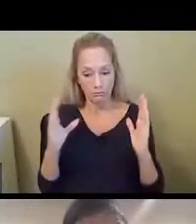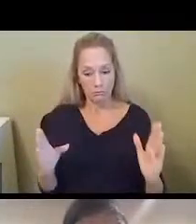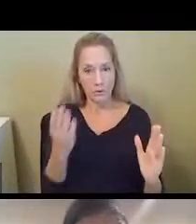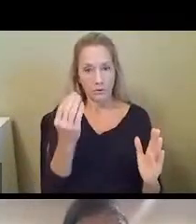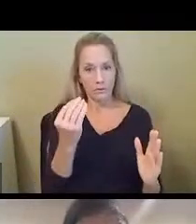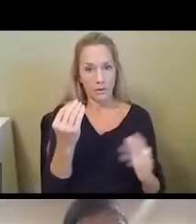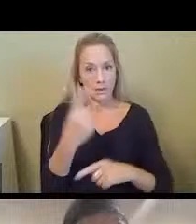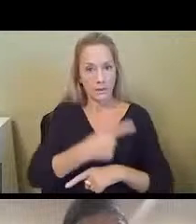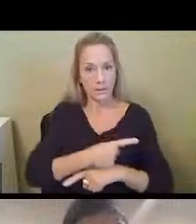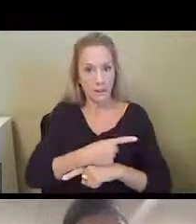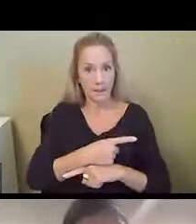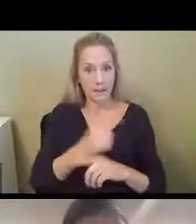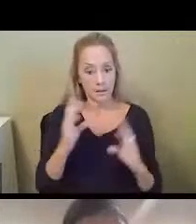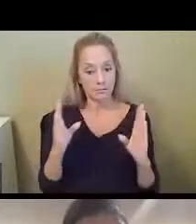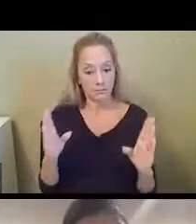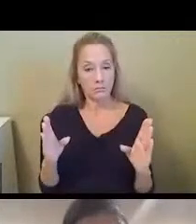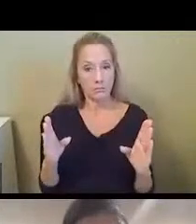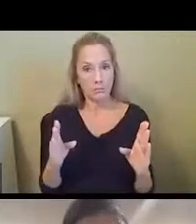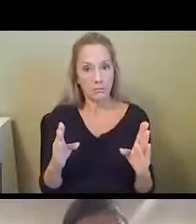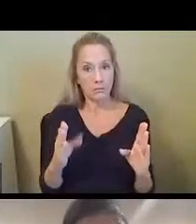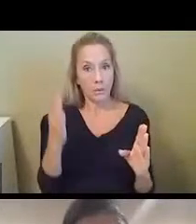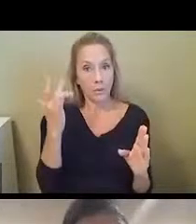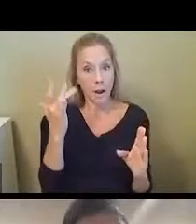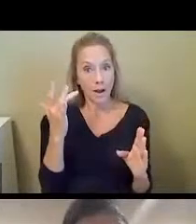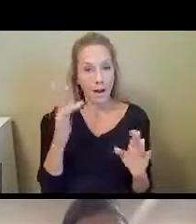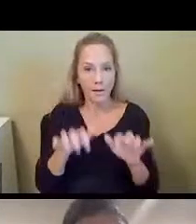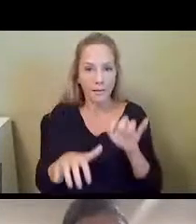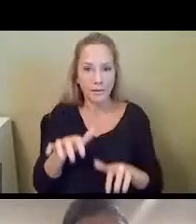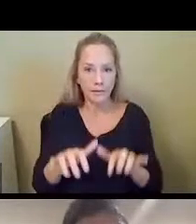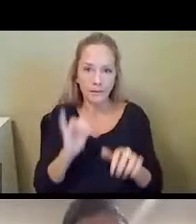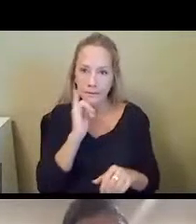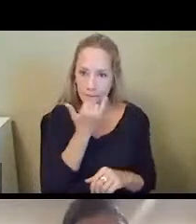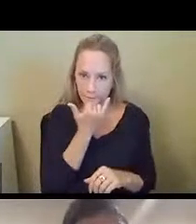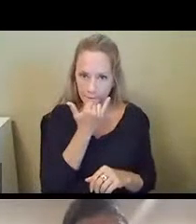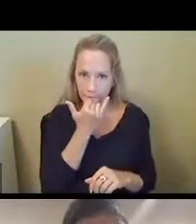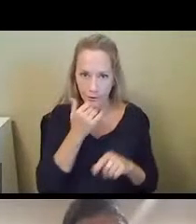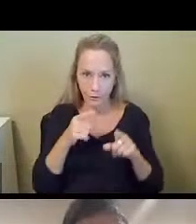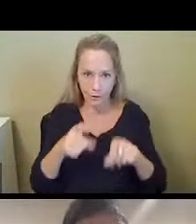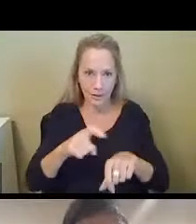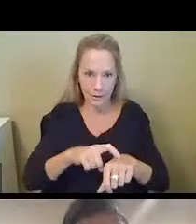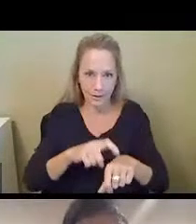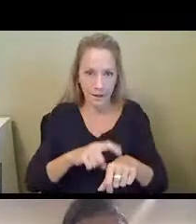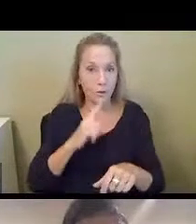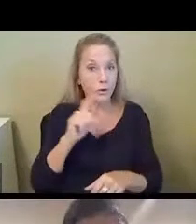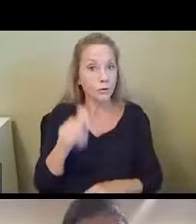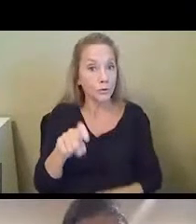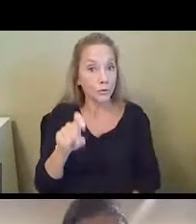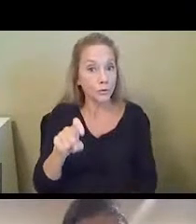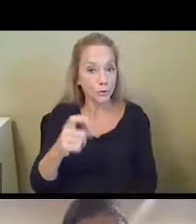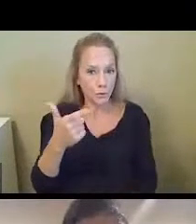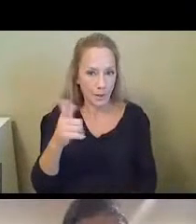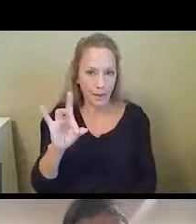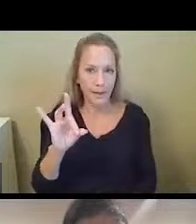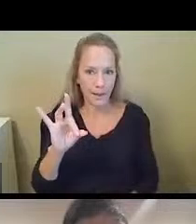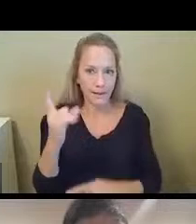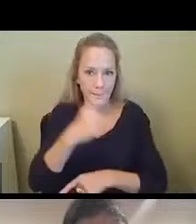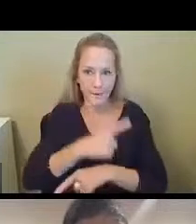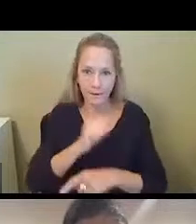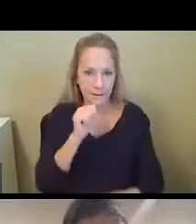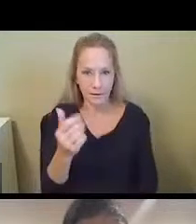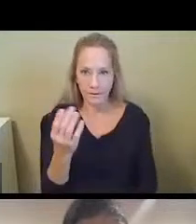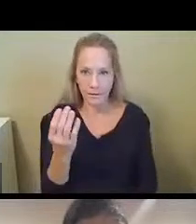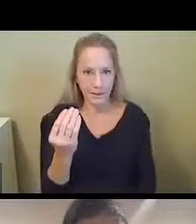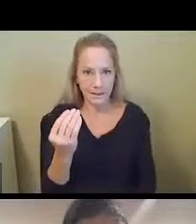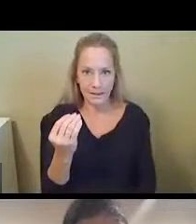only reason it's 14 days, there was a typo mistake at the time that we implemented this, that it should have been 28 days instead of 14.